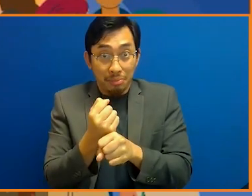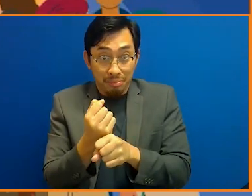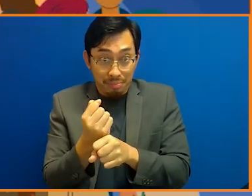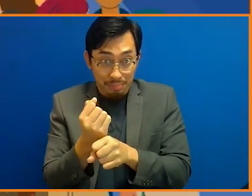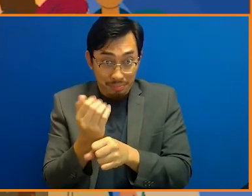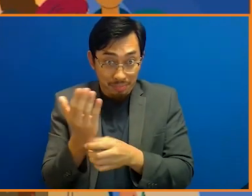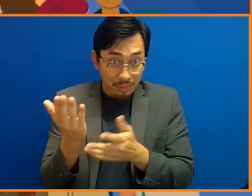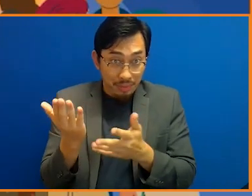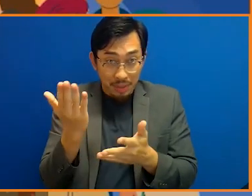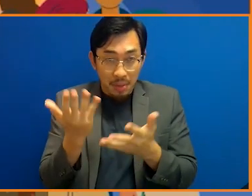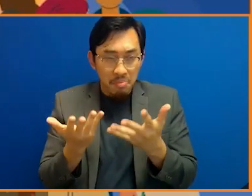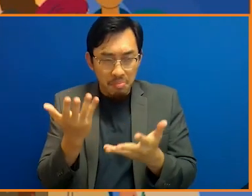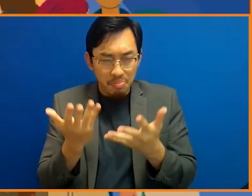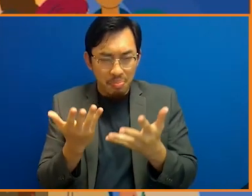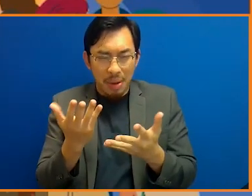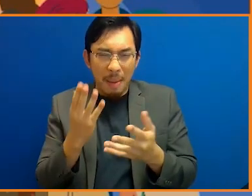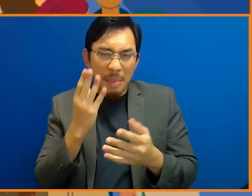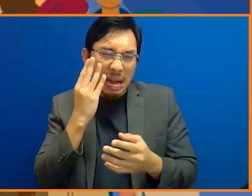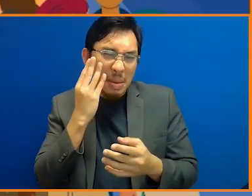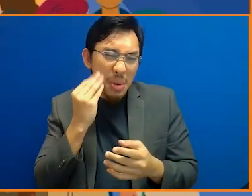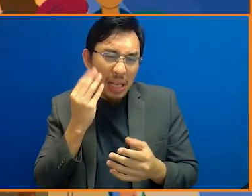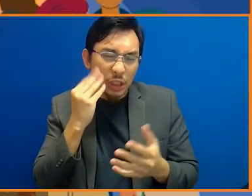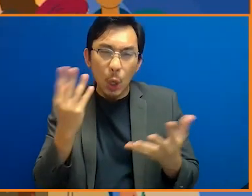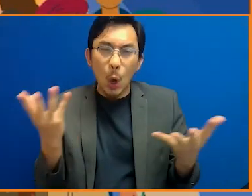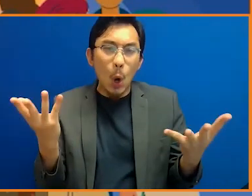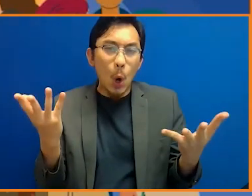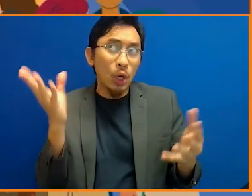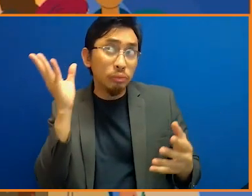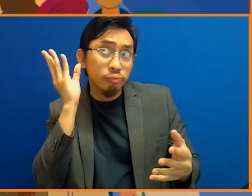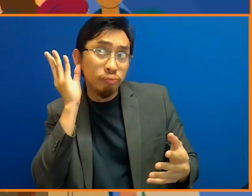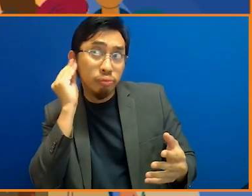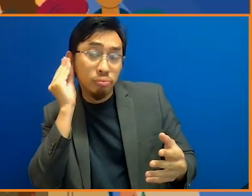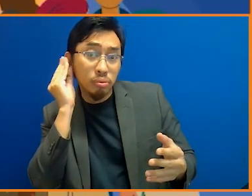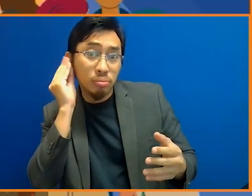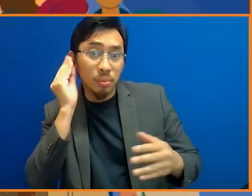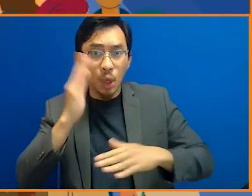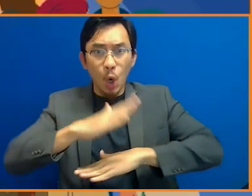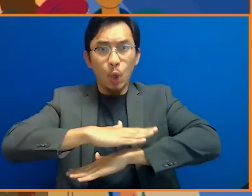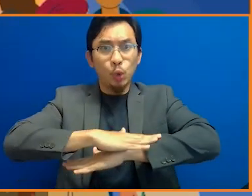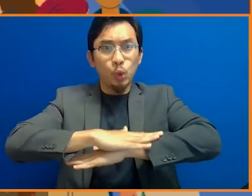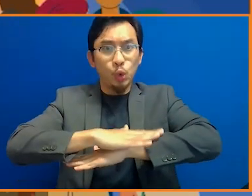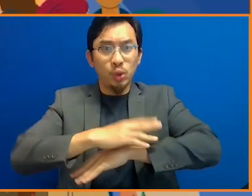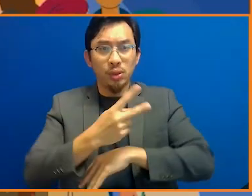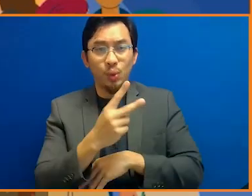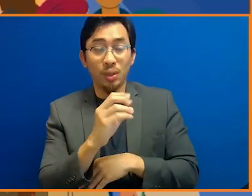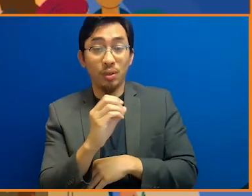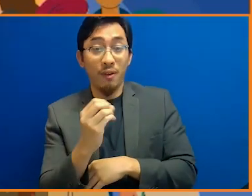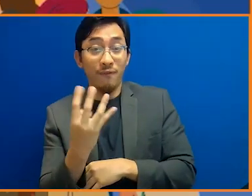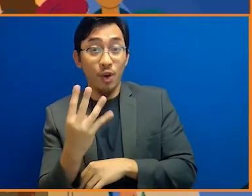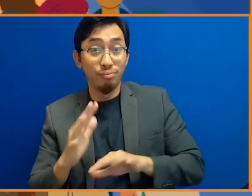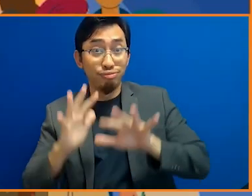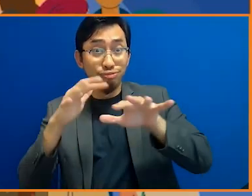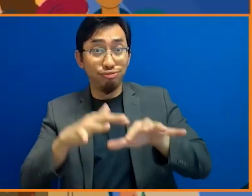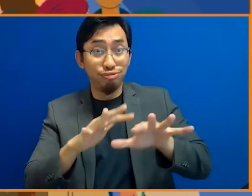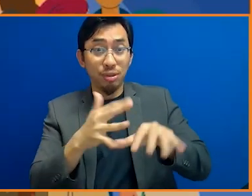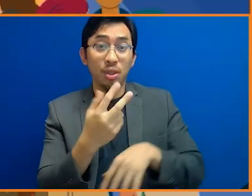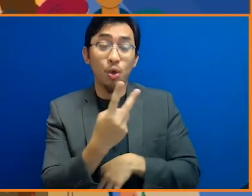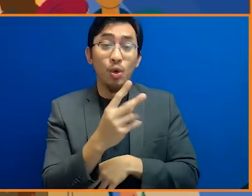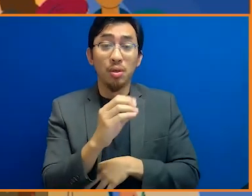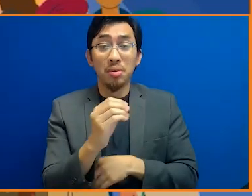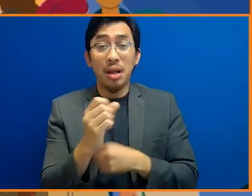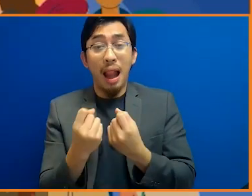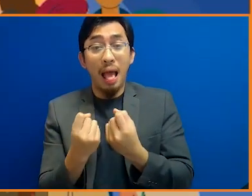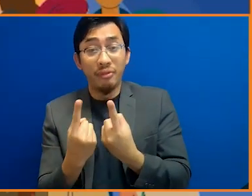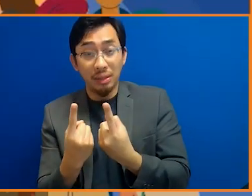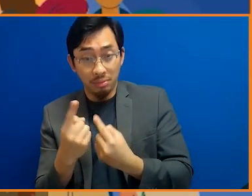less around this year. So we mostly directly experienced or heard the news of 2004 Indian Ocean